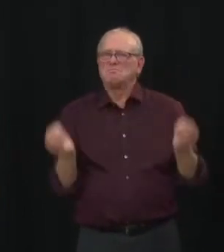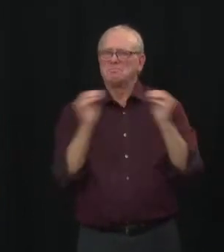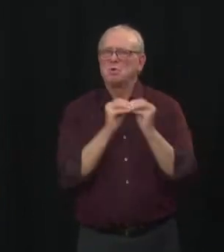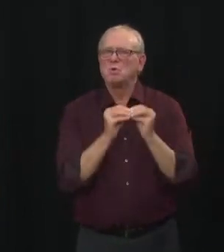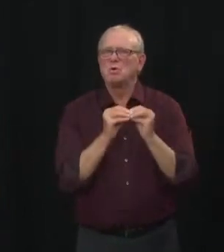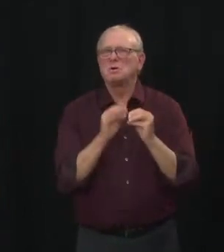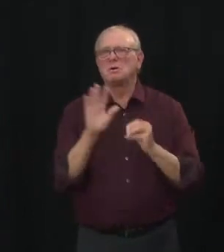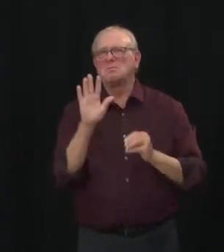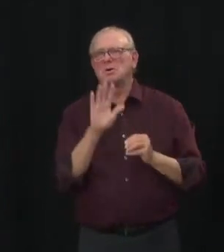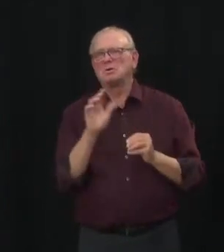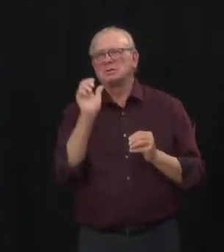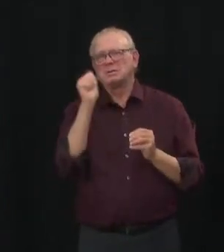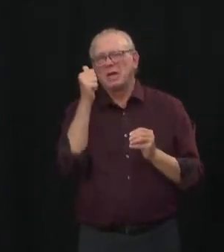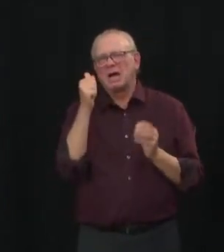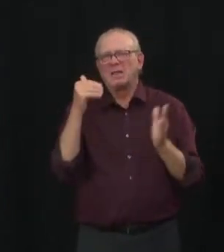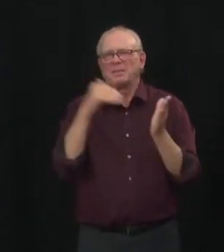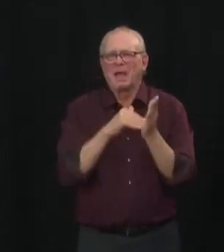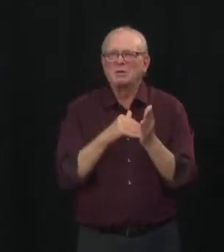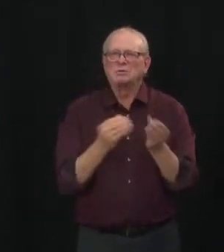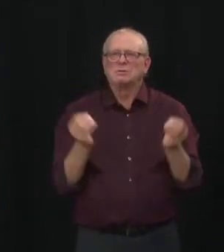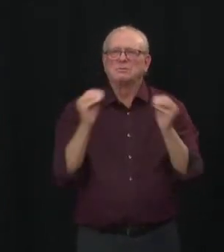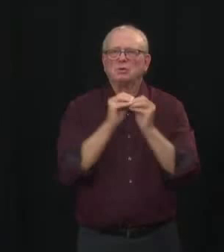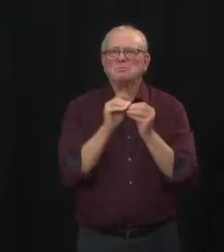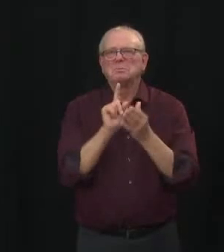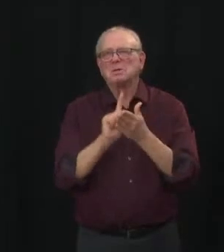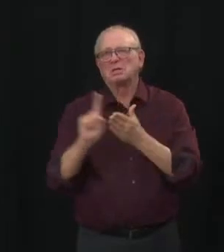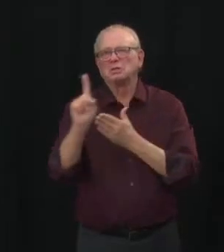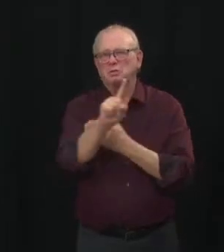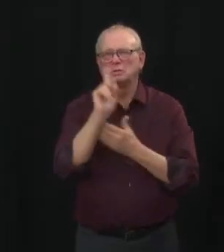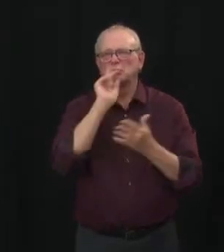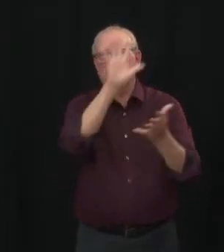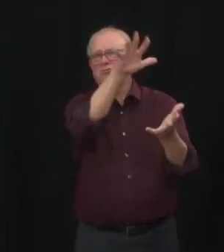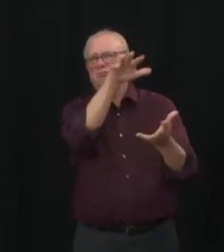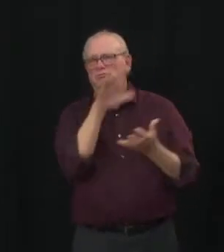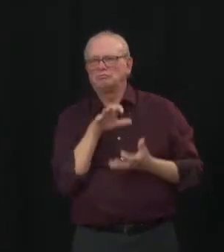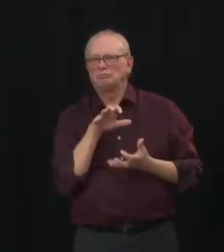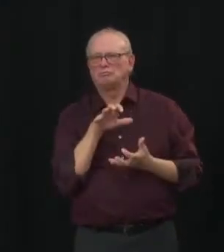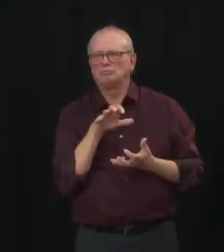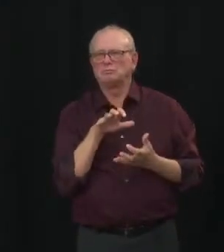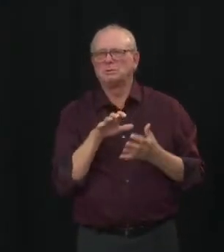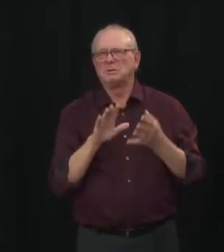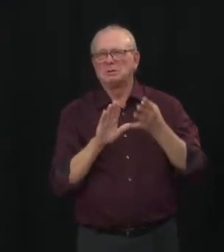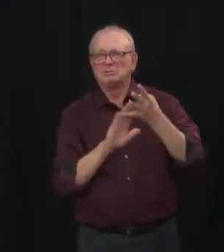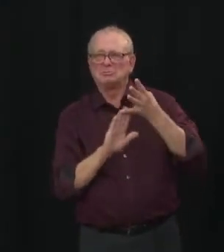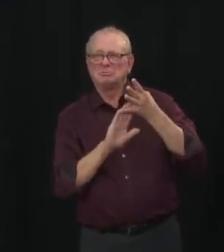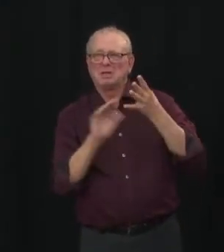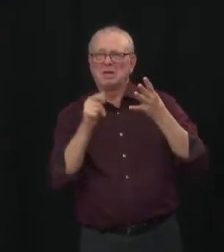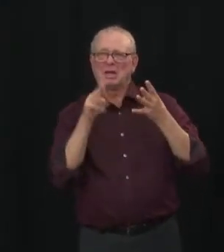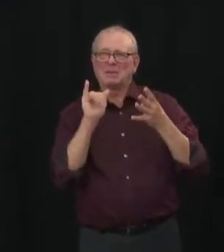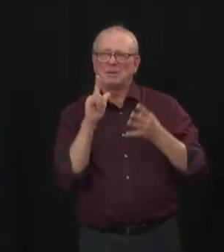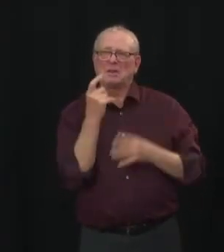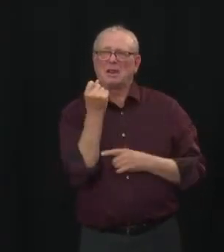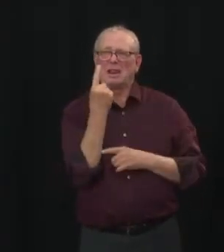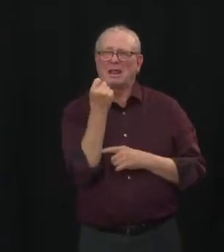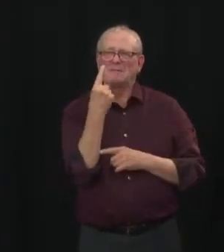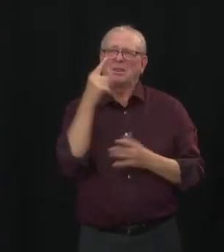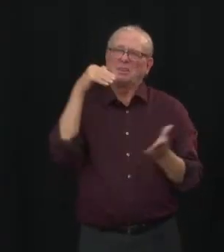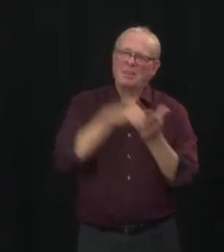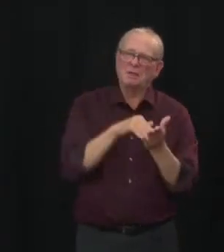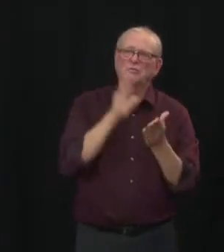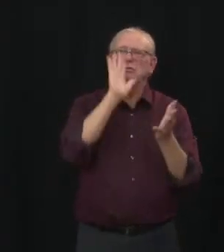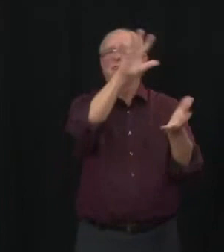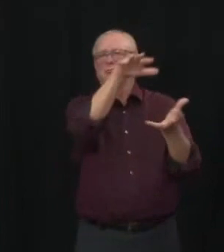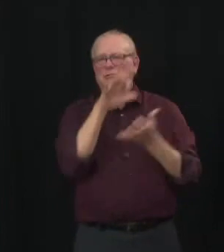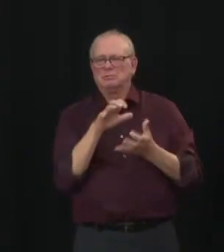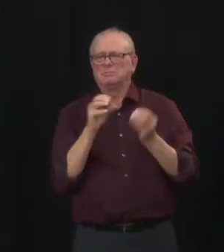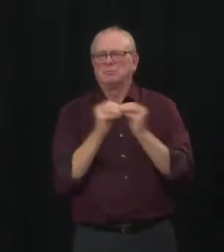more courses in the next week and another 11,000 later in April. Now, these treatments are not suitable for everyone, and